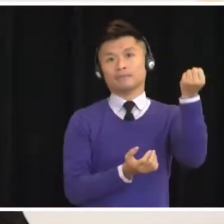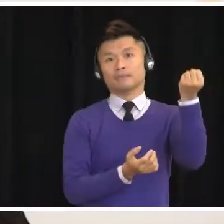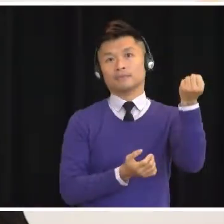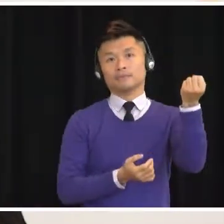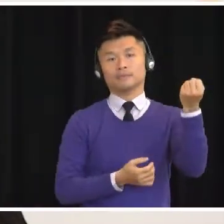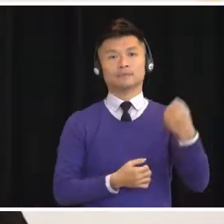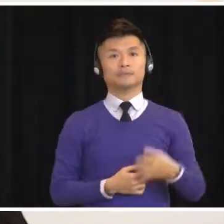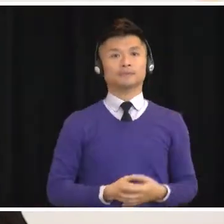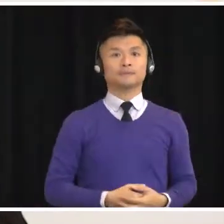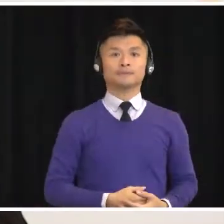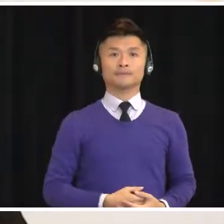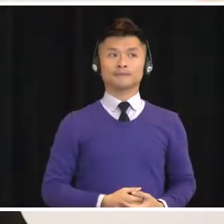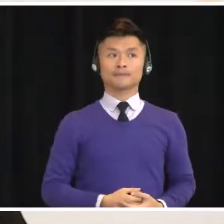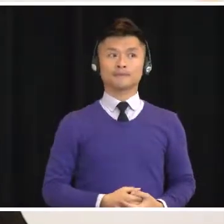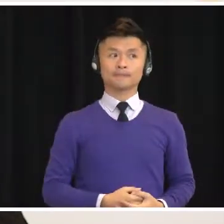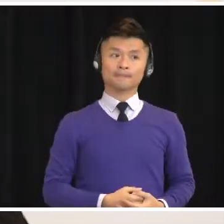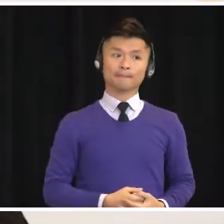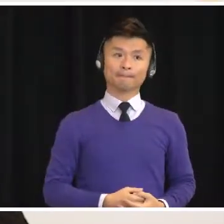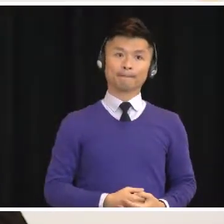government